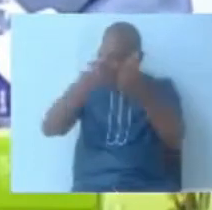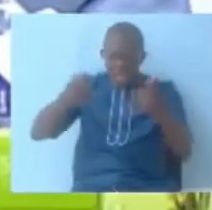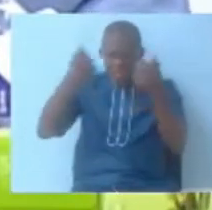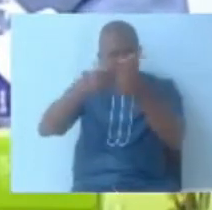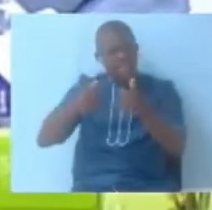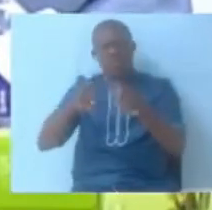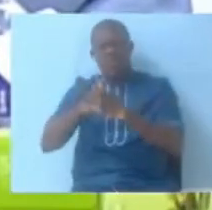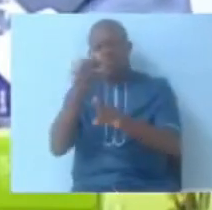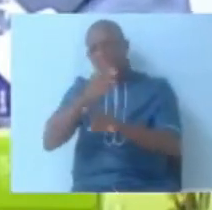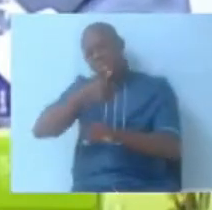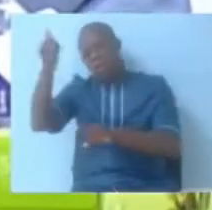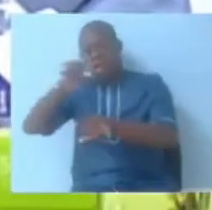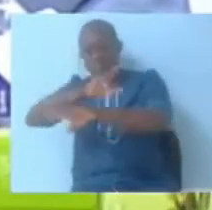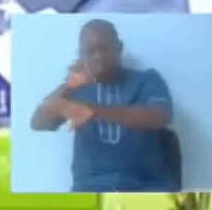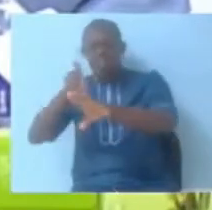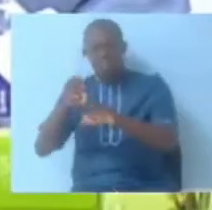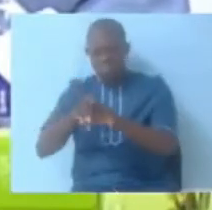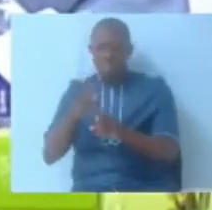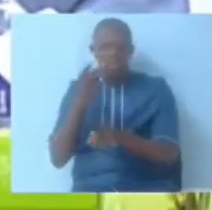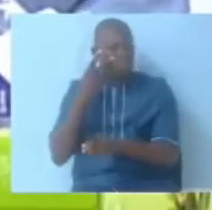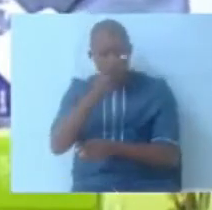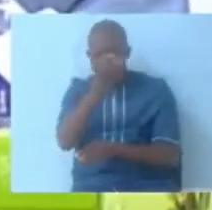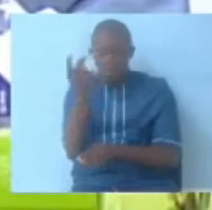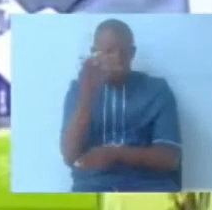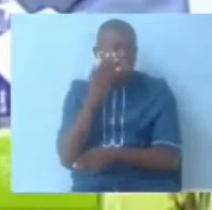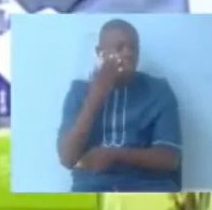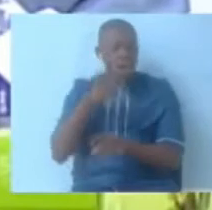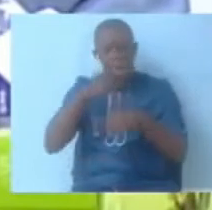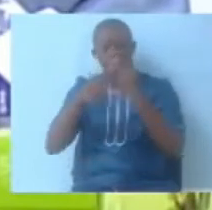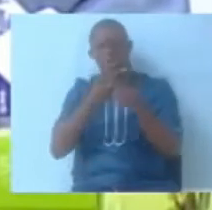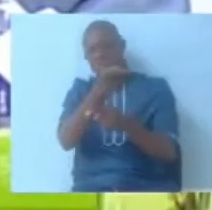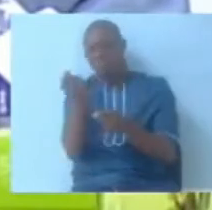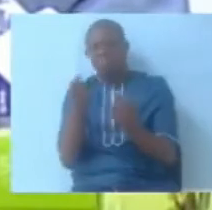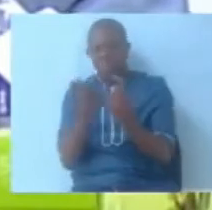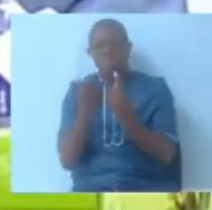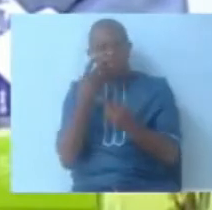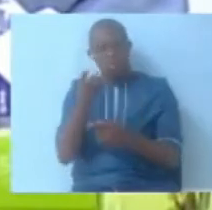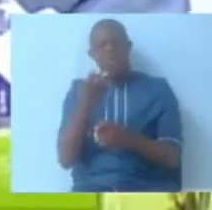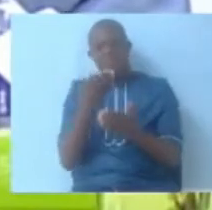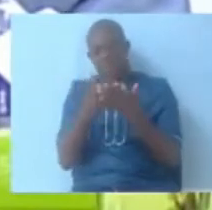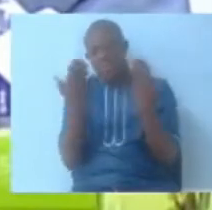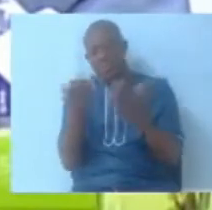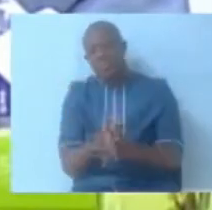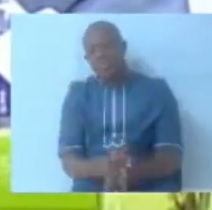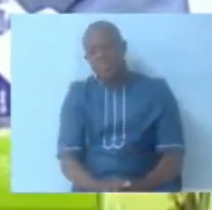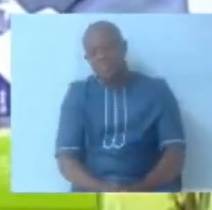another dimension. Adun hana manke o damanti mbenun Sierra Leone nyin kelo damu tata nyala jele mnga kelo